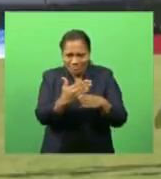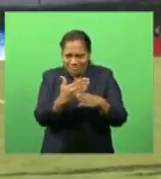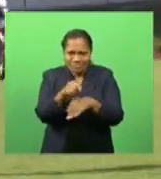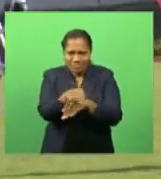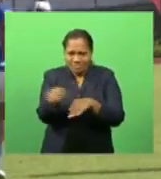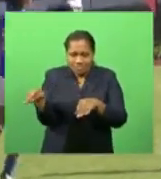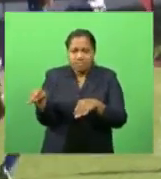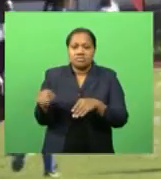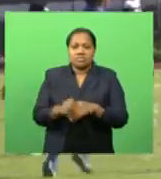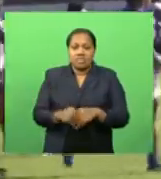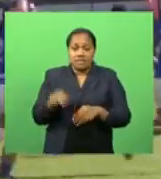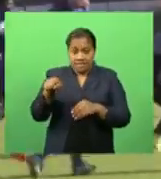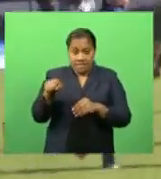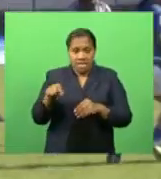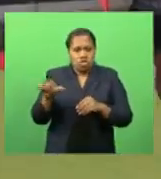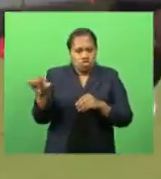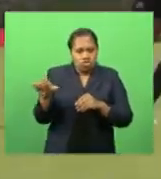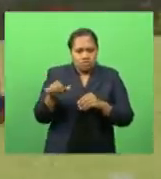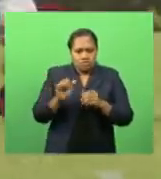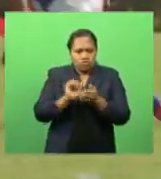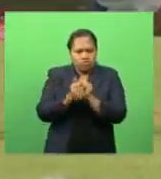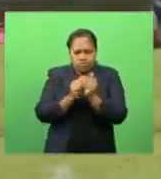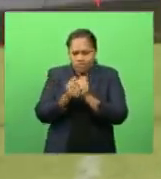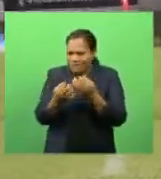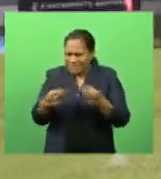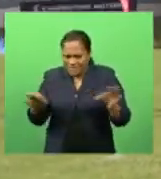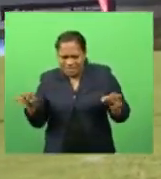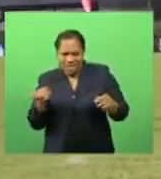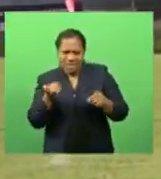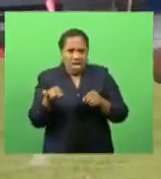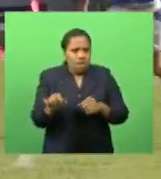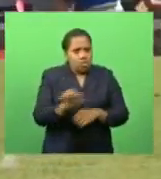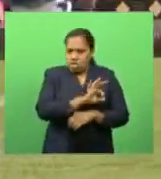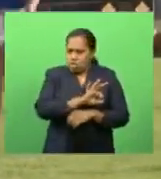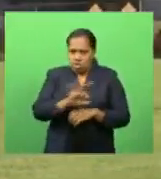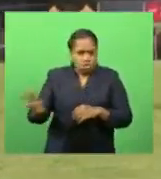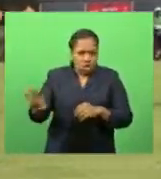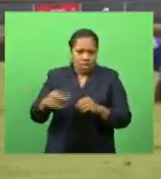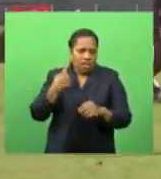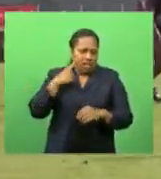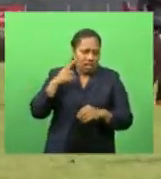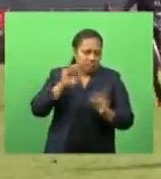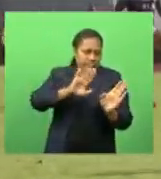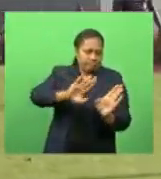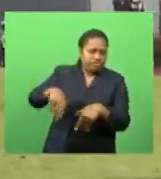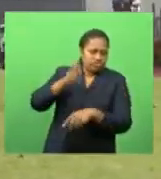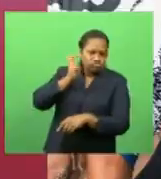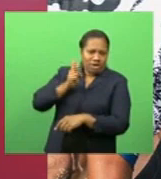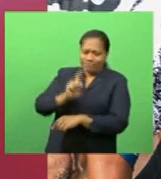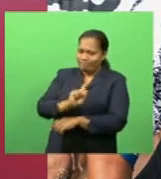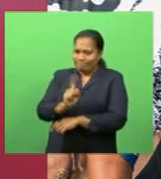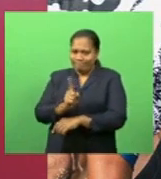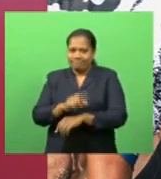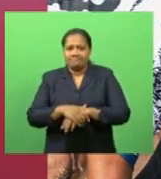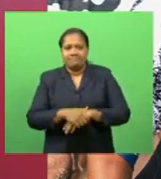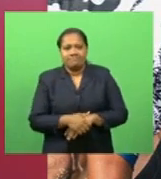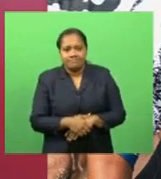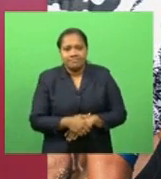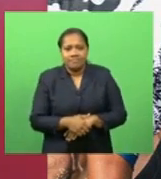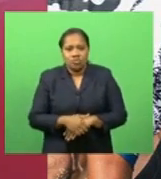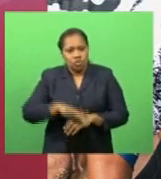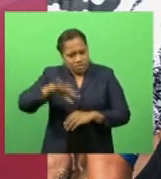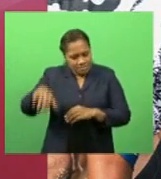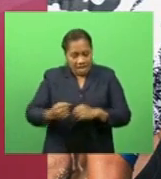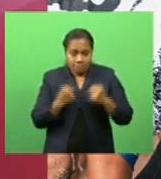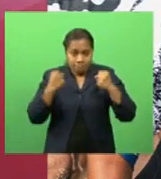sporting facilities should not be an excuse for players to disregard training. We have to meet those fitness